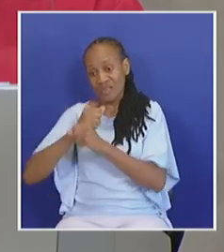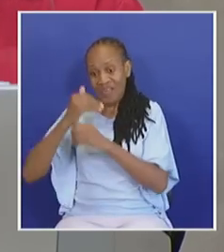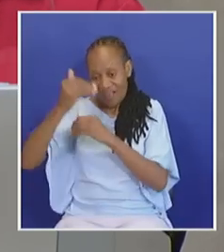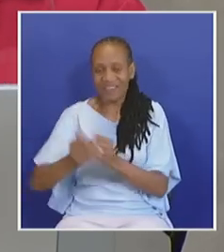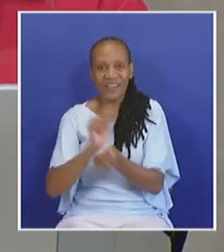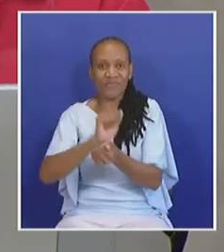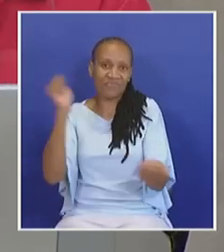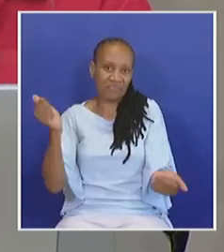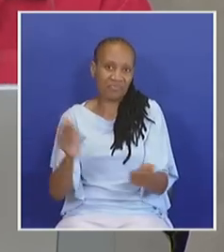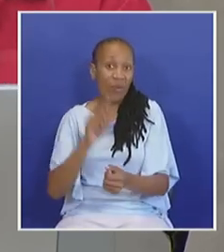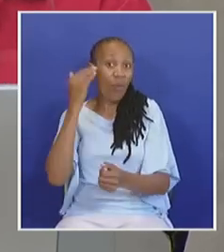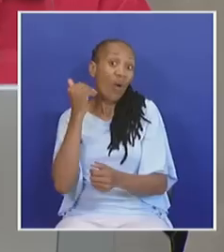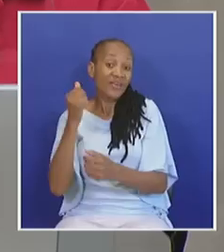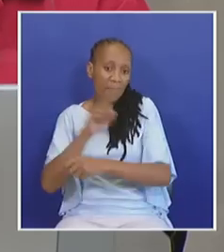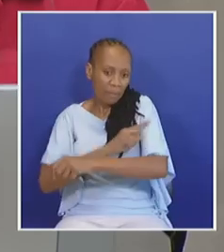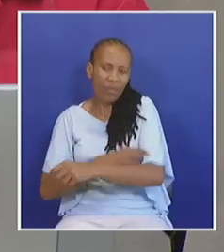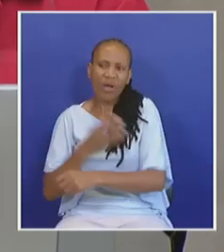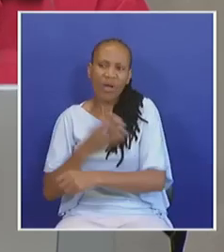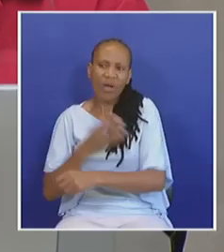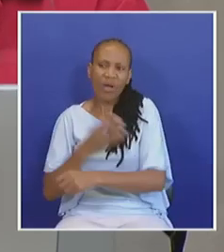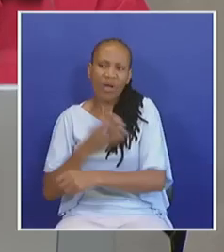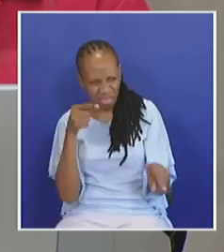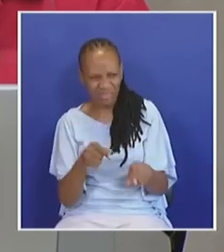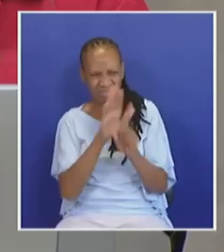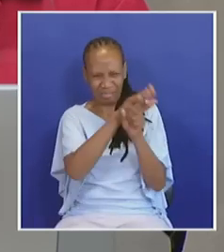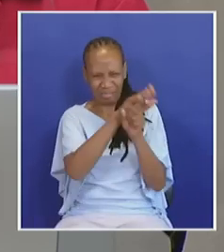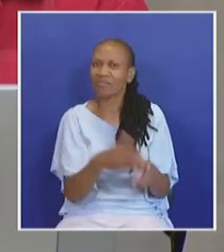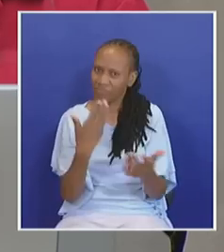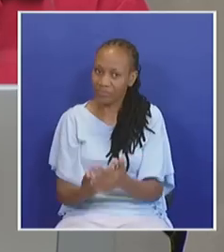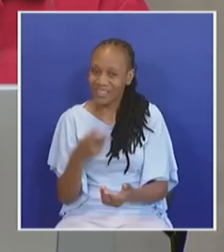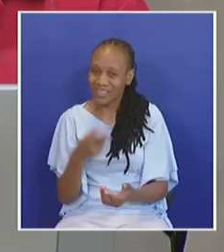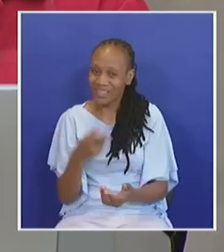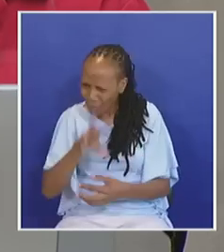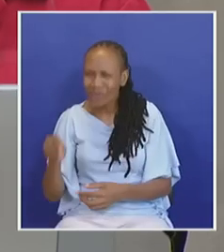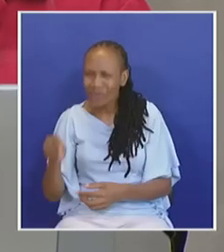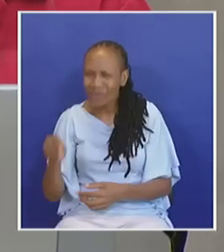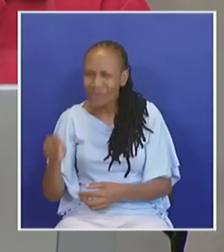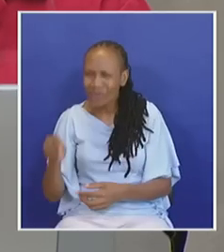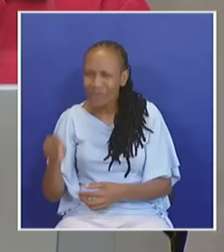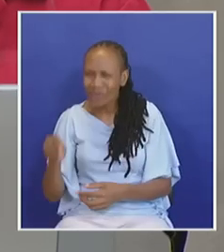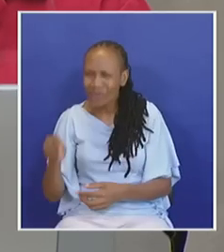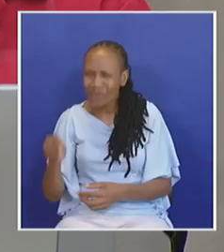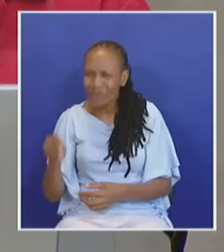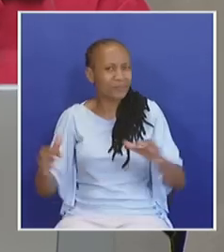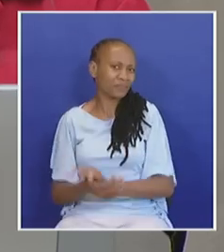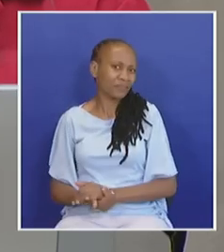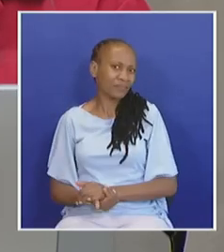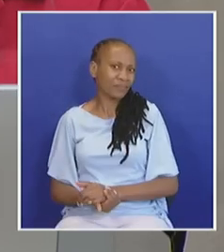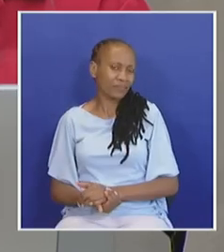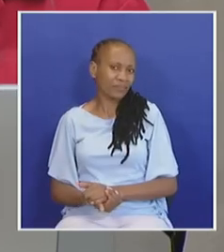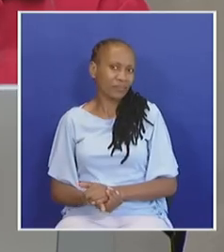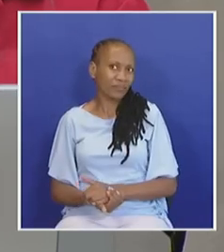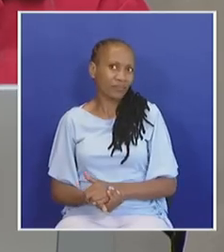have the power to insult and have the power to condemn. That's what racism is all about. Mere insults do not constitute